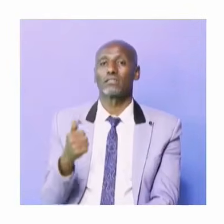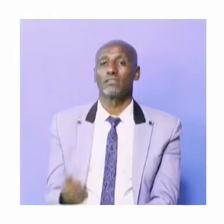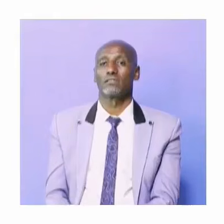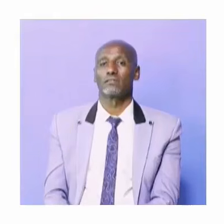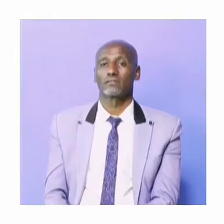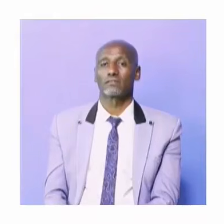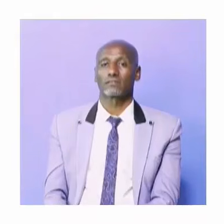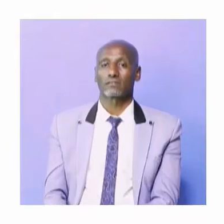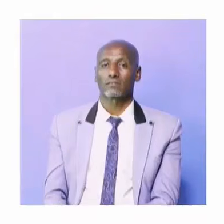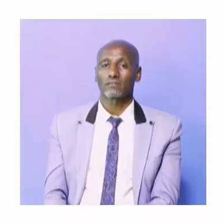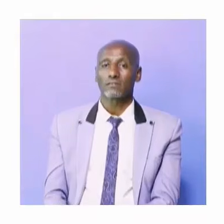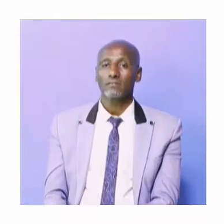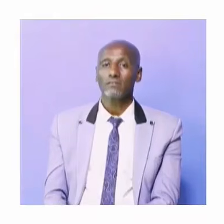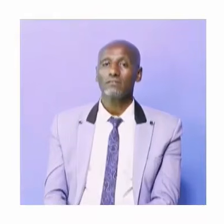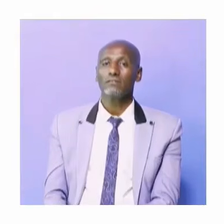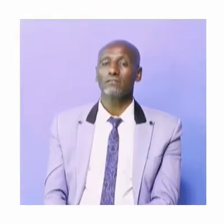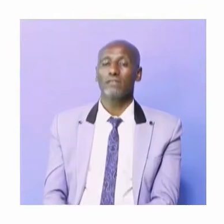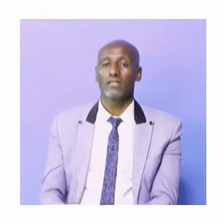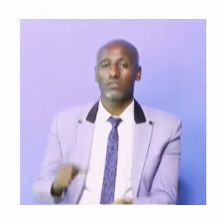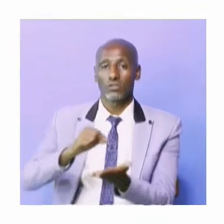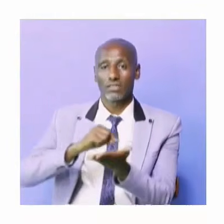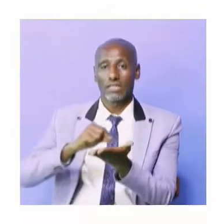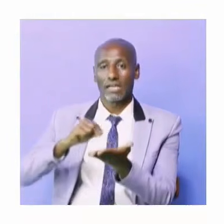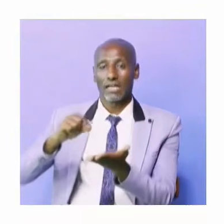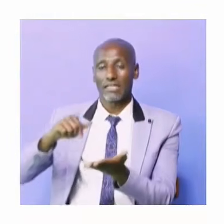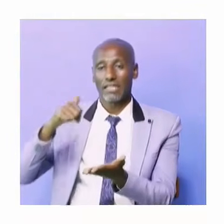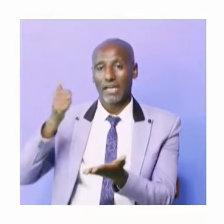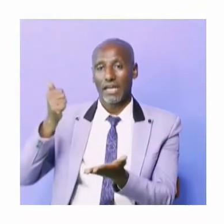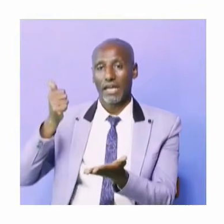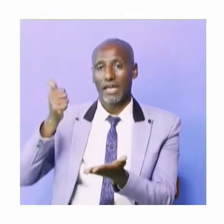right? Let's go. Writes